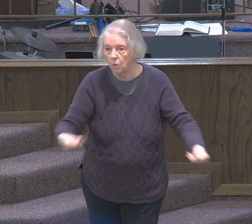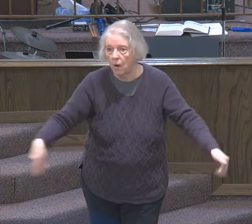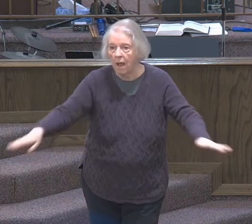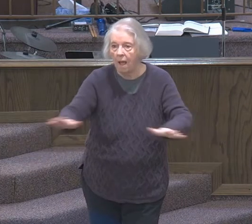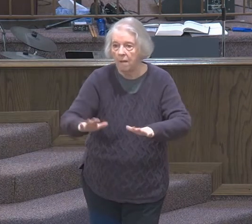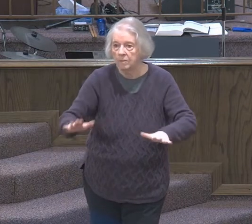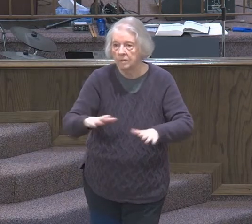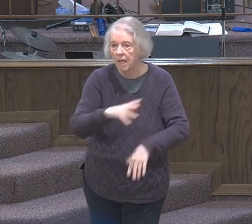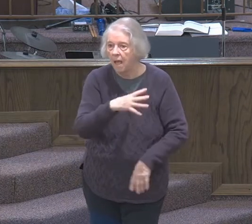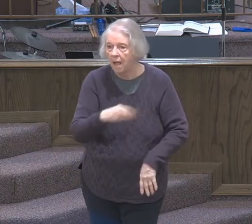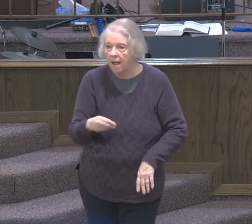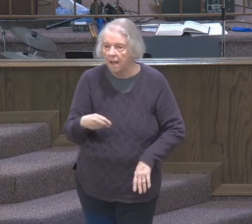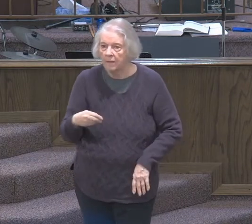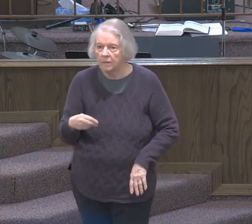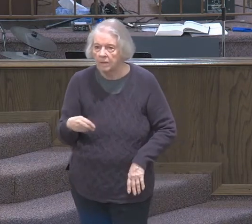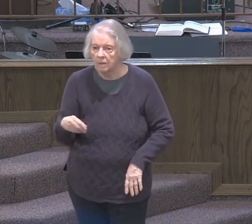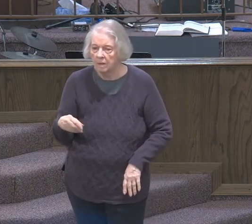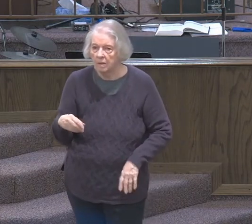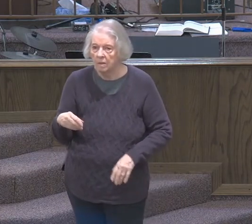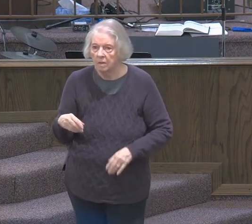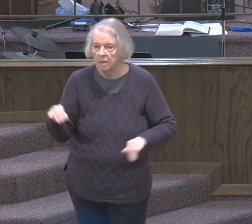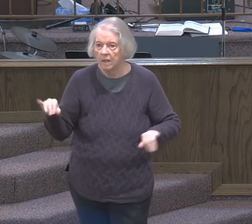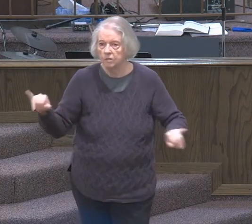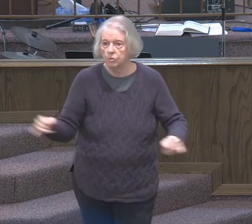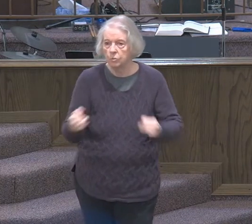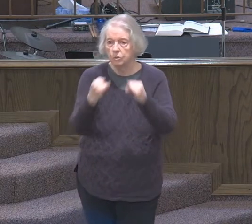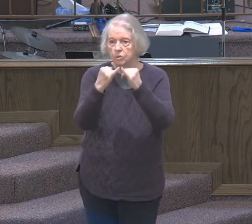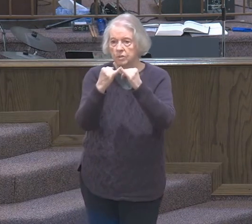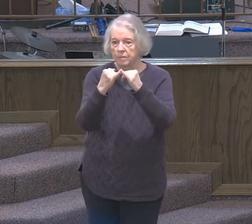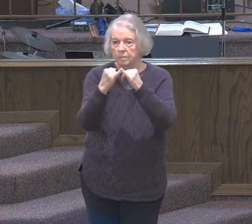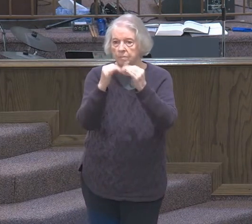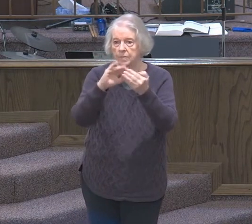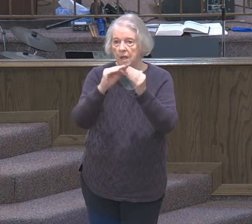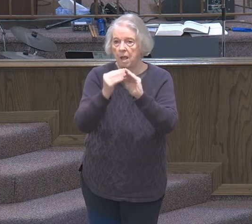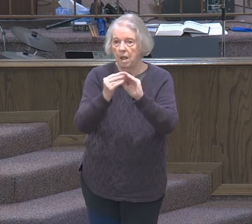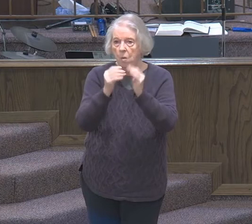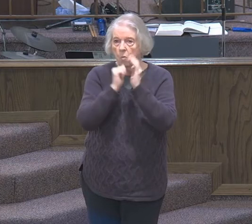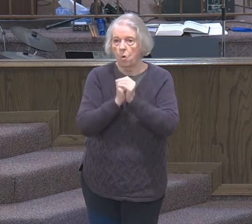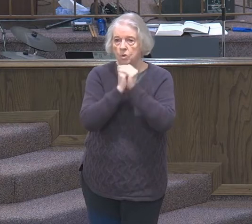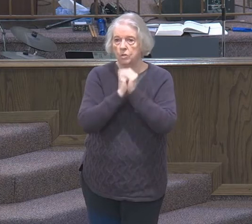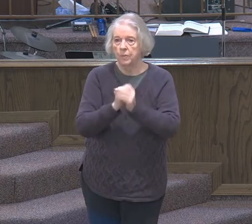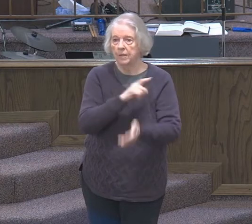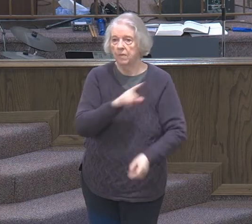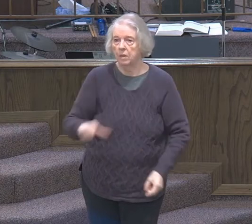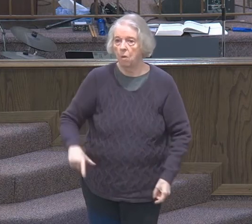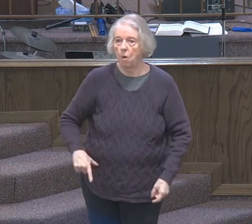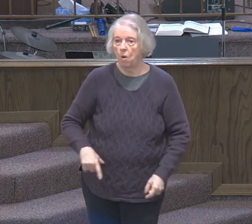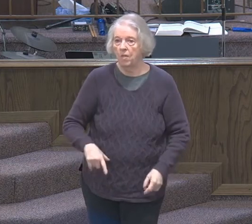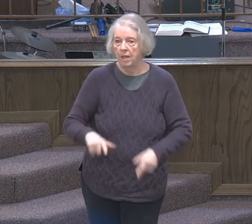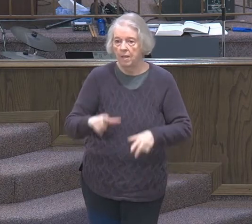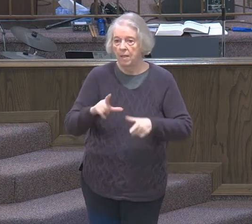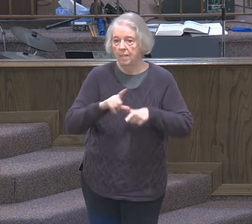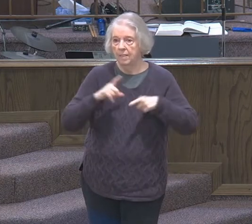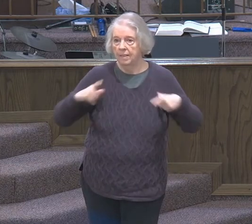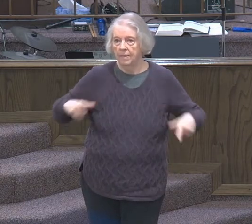Lord, worshiping the Lord. Then the Levites of the children of the